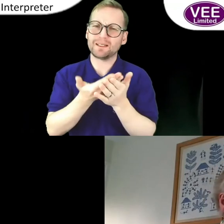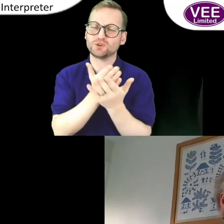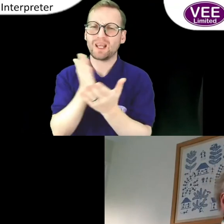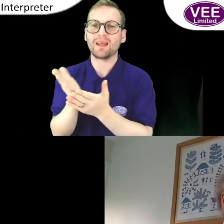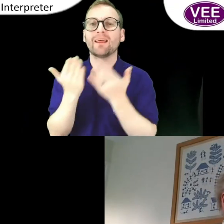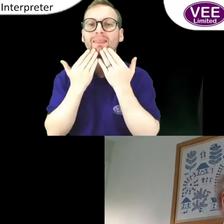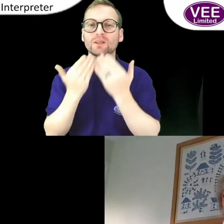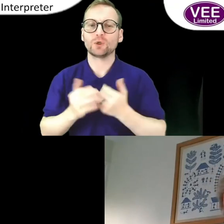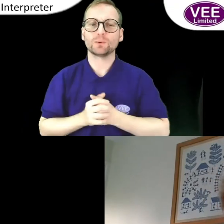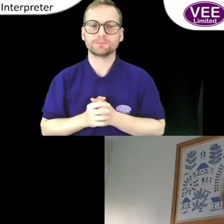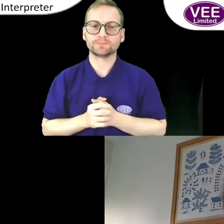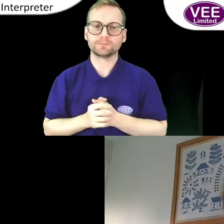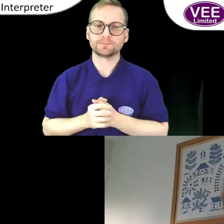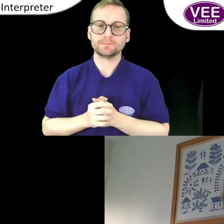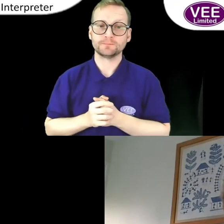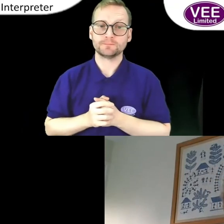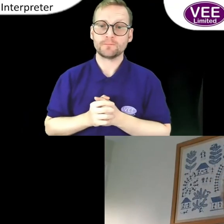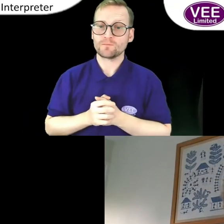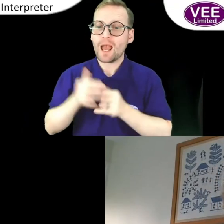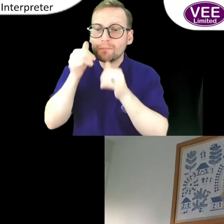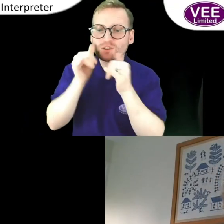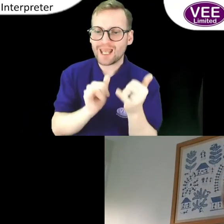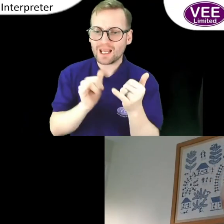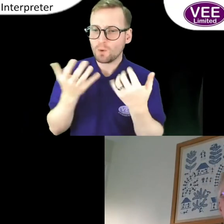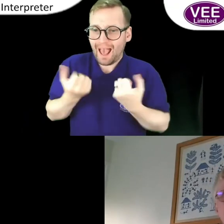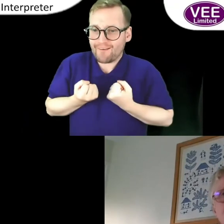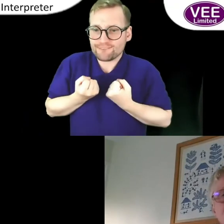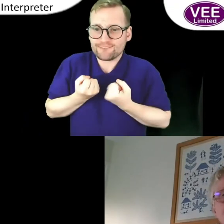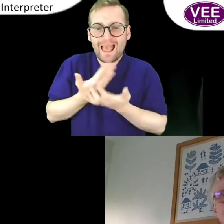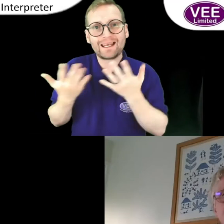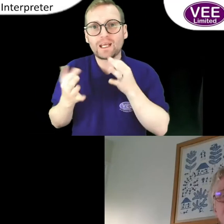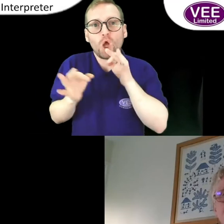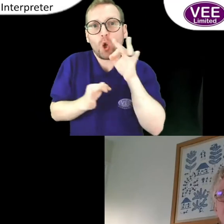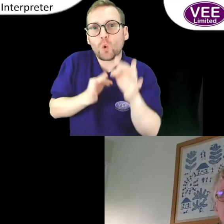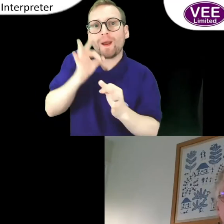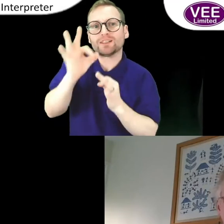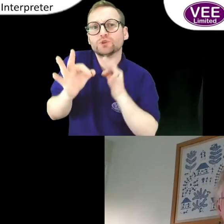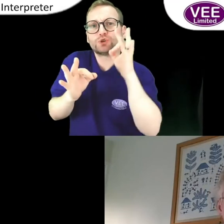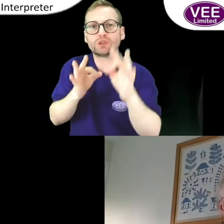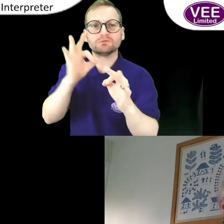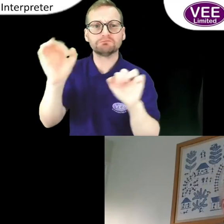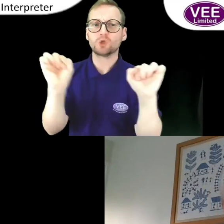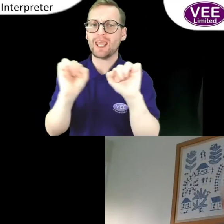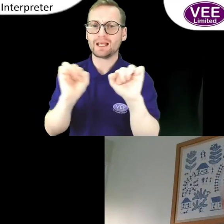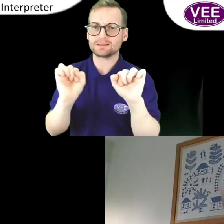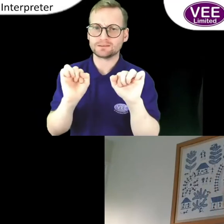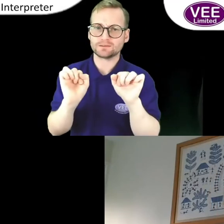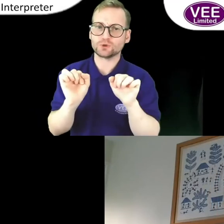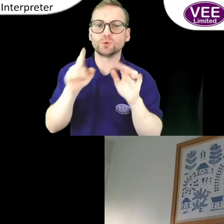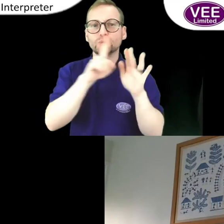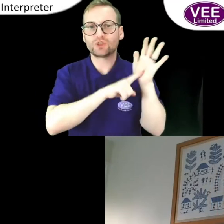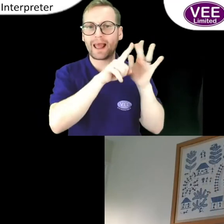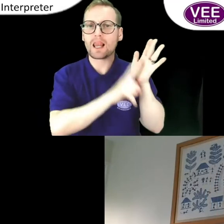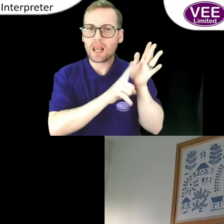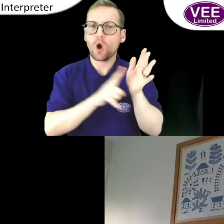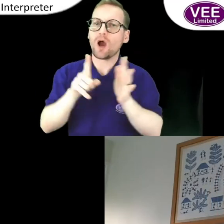Jill. I've just been checking, we don't have any particular questions posed to you both, but I thought we could